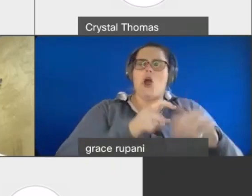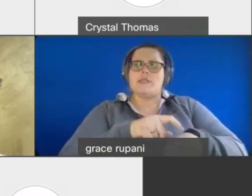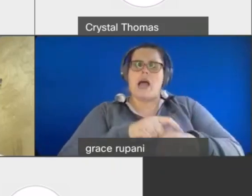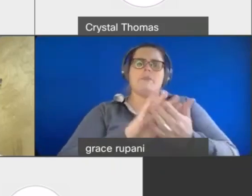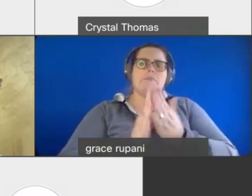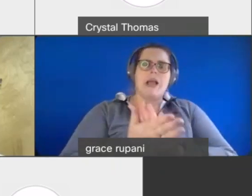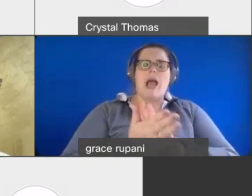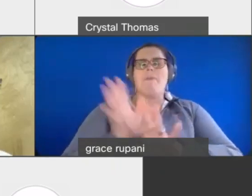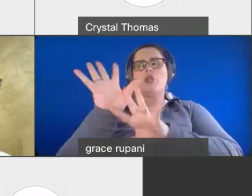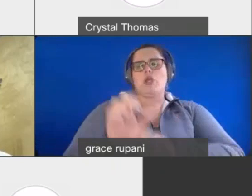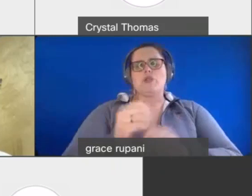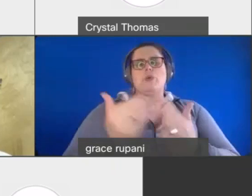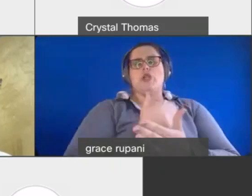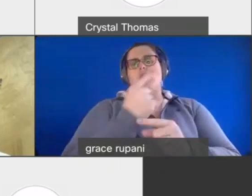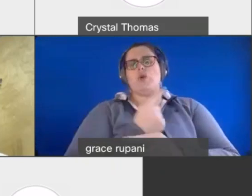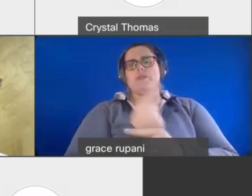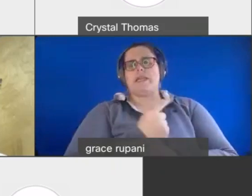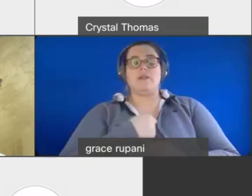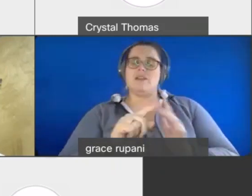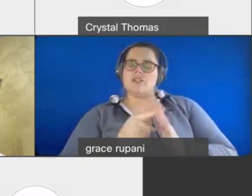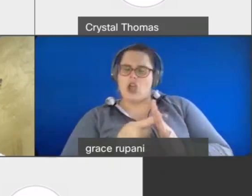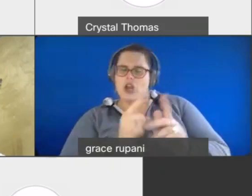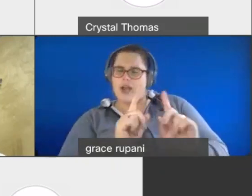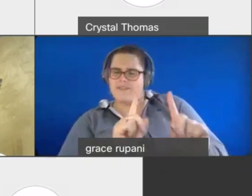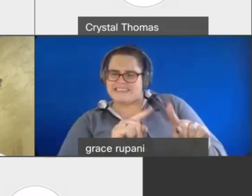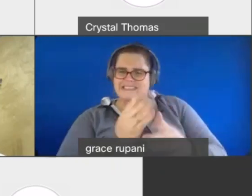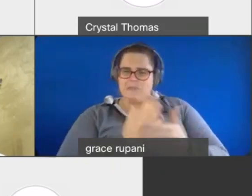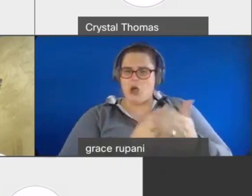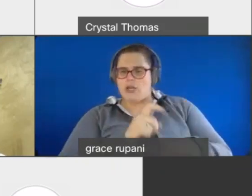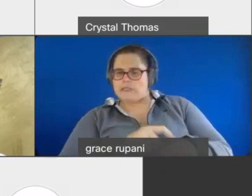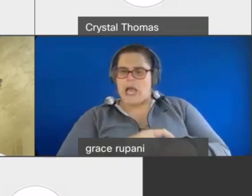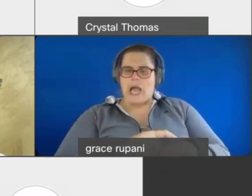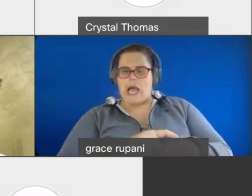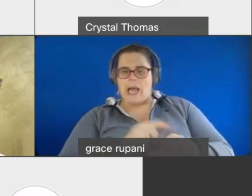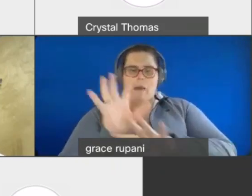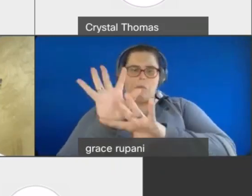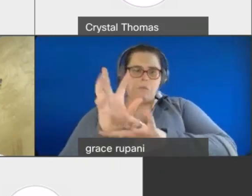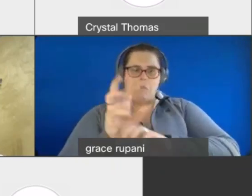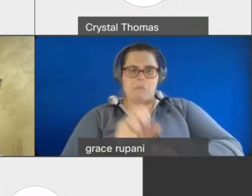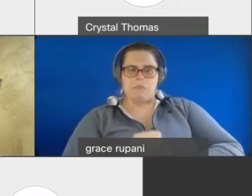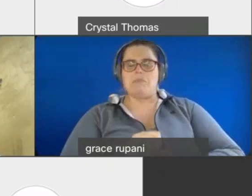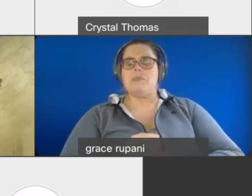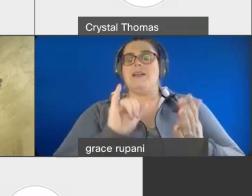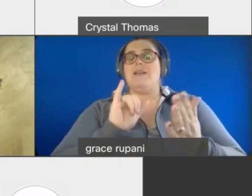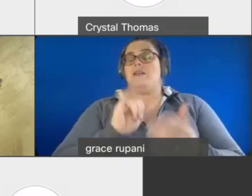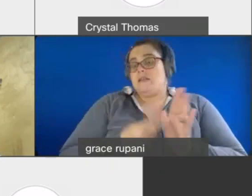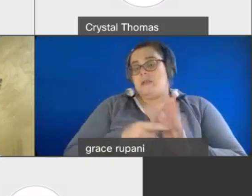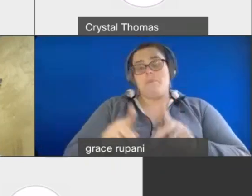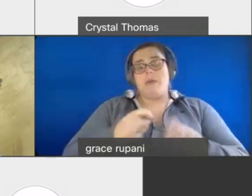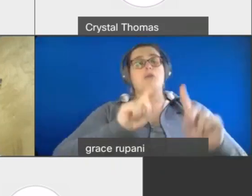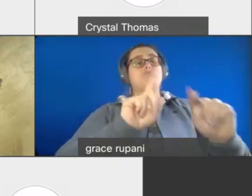people start off part-time and that's what they want to do. Other people start off part-time and then they want to increase their level